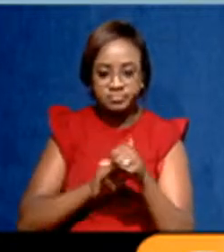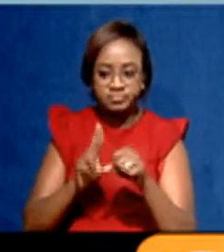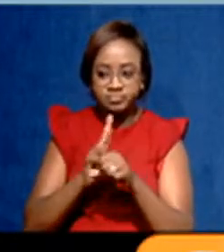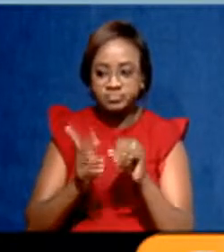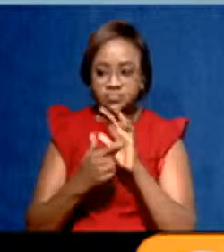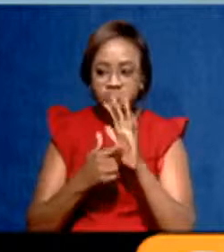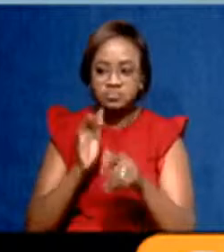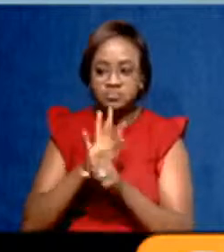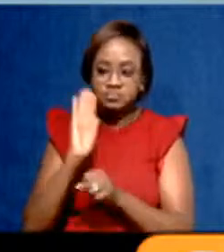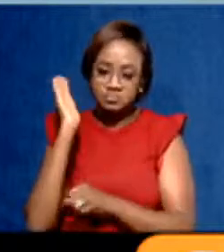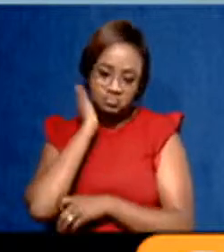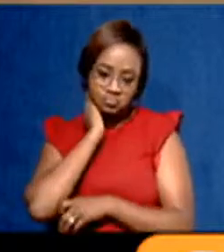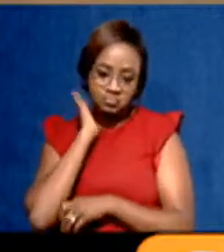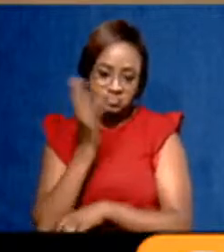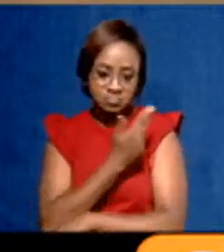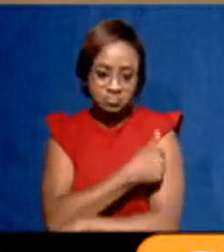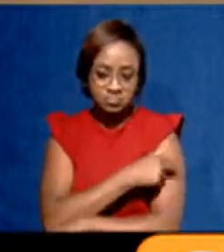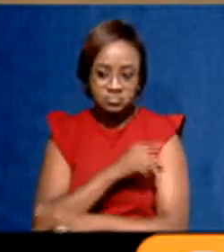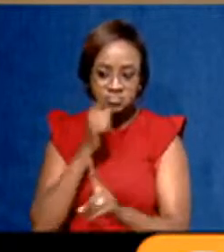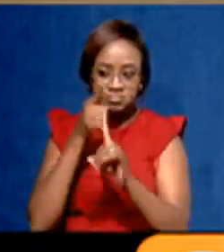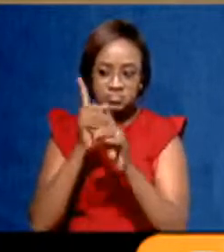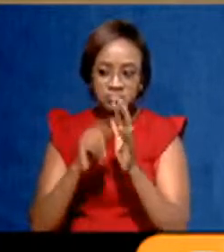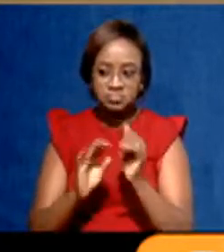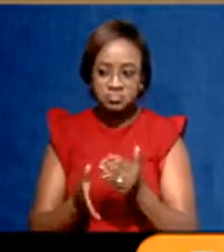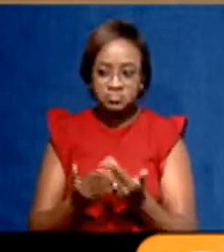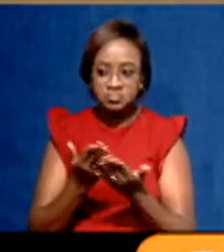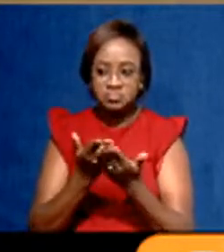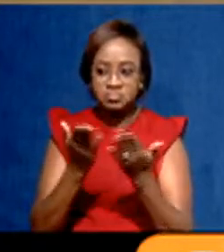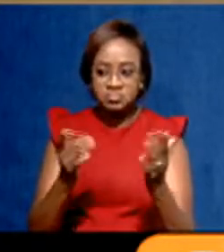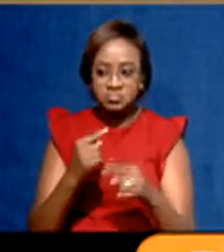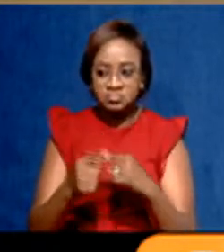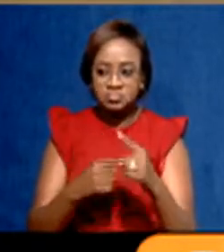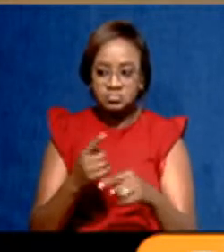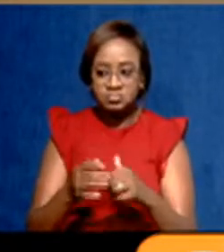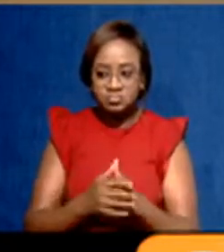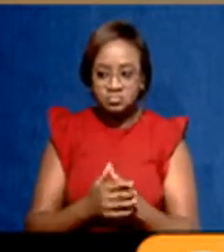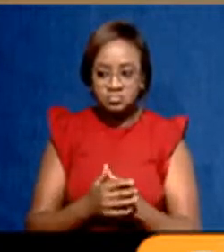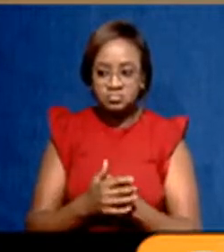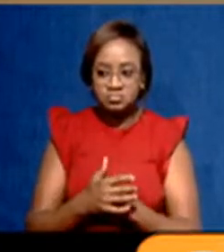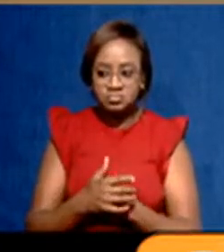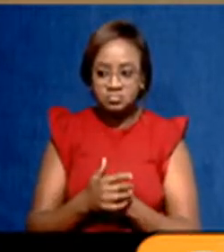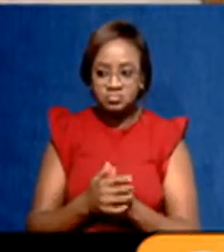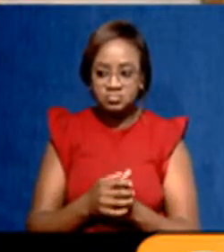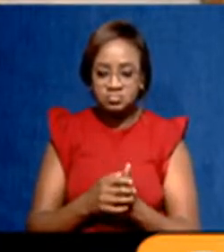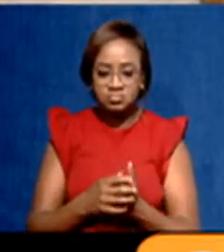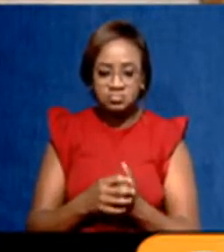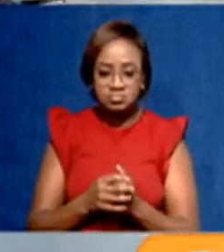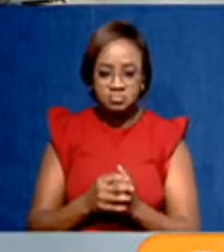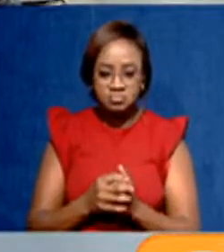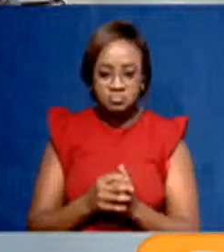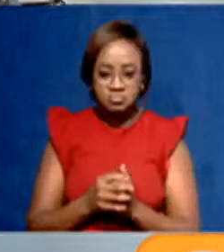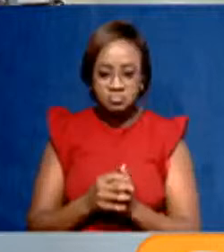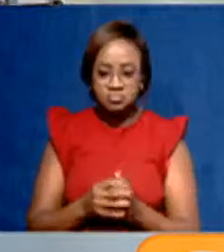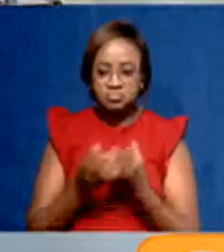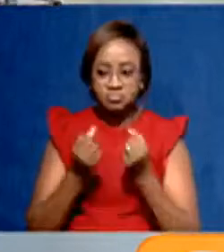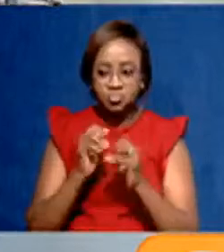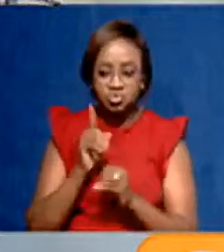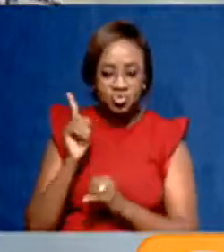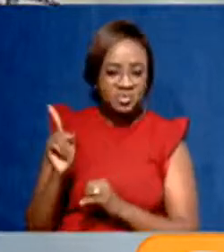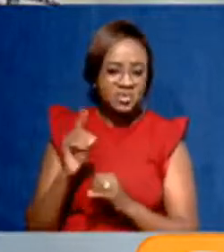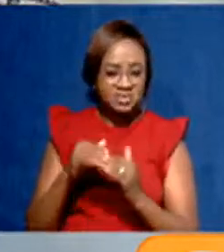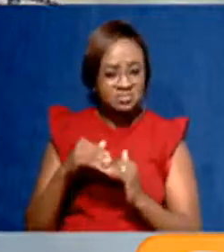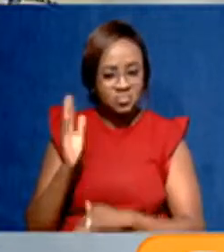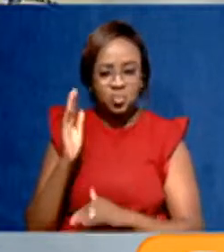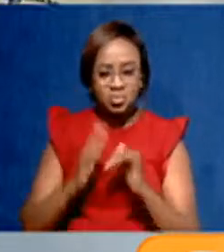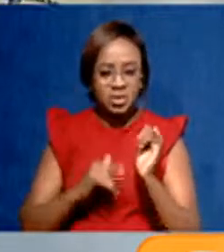hospitals, so that the patient journey is paperless. So this is over and above what NHIF would ordinarily